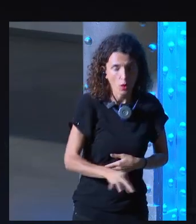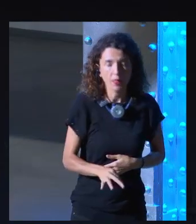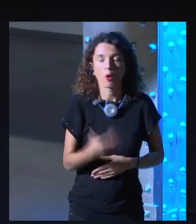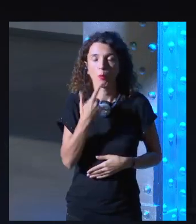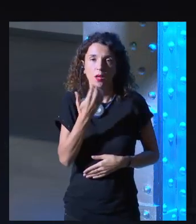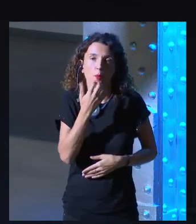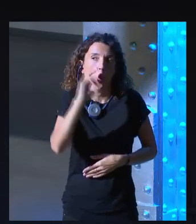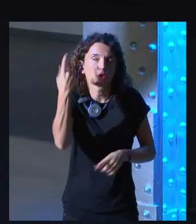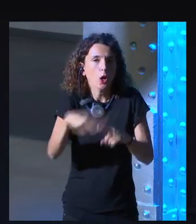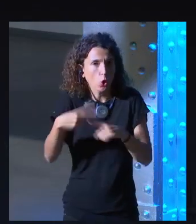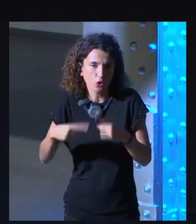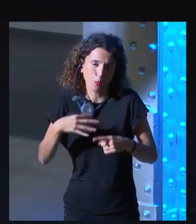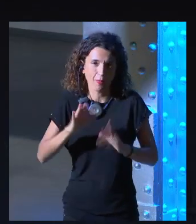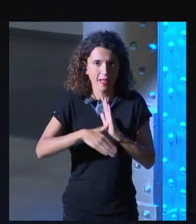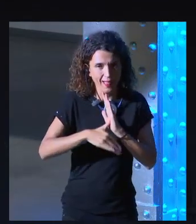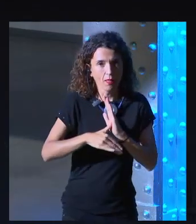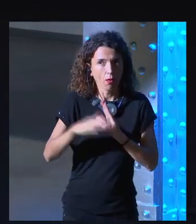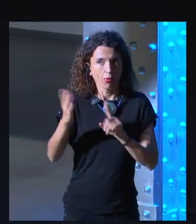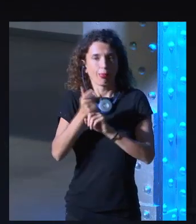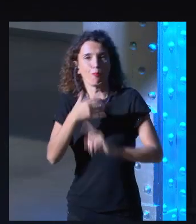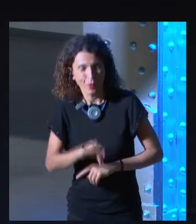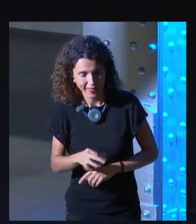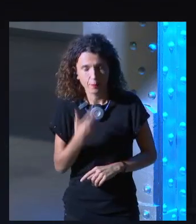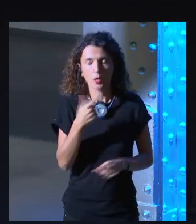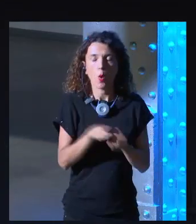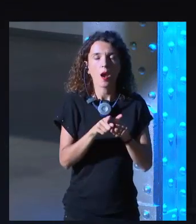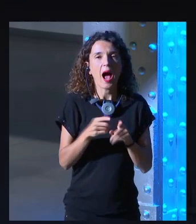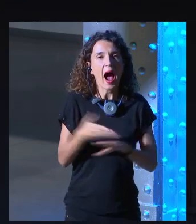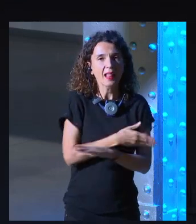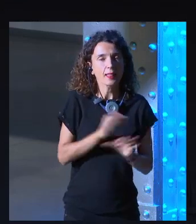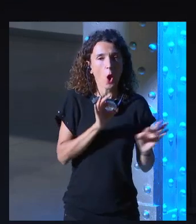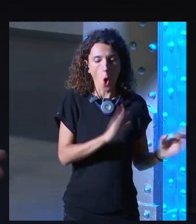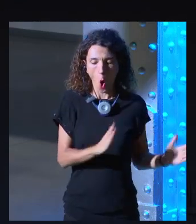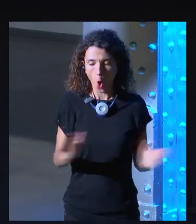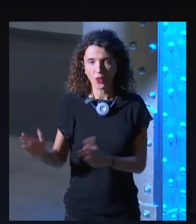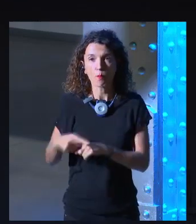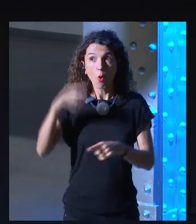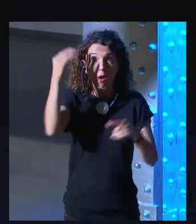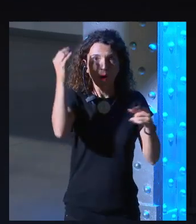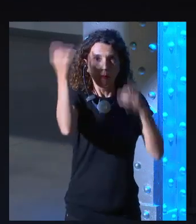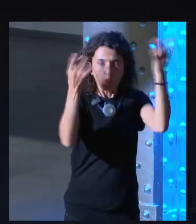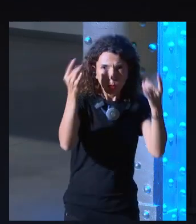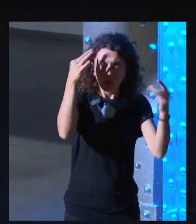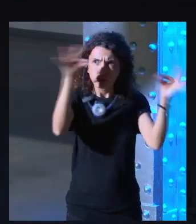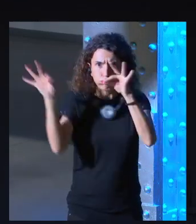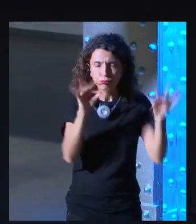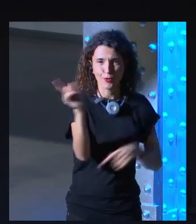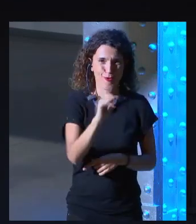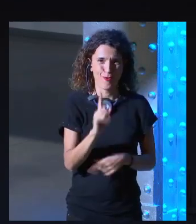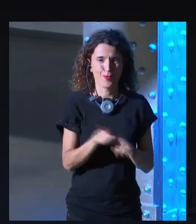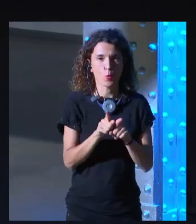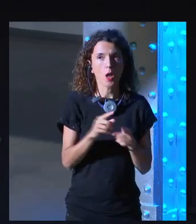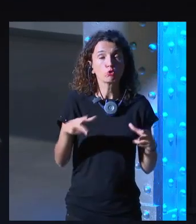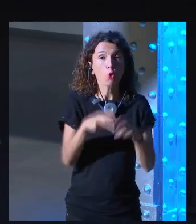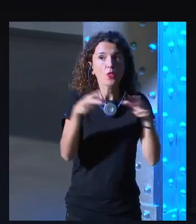to start with quite a lot of discipline and not too much distraction, because we live in a very distracted society. So you have